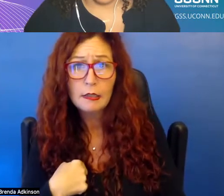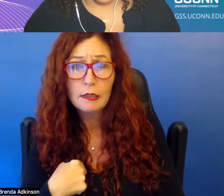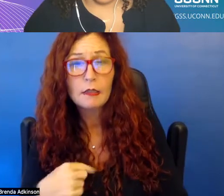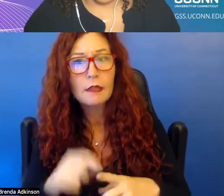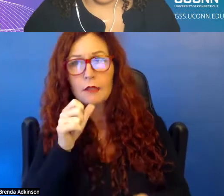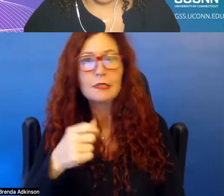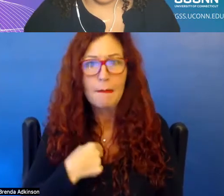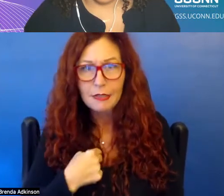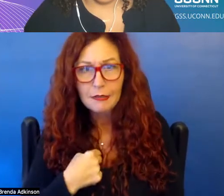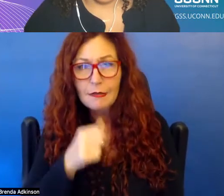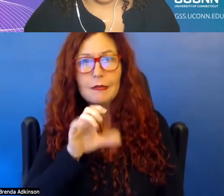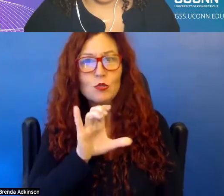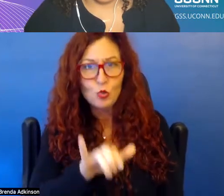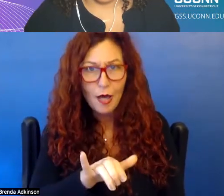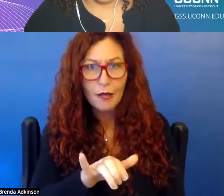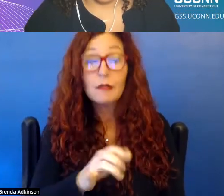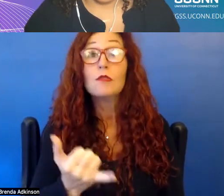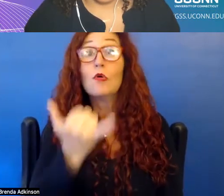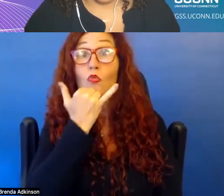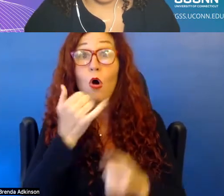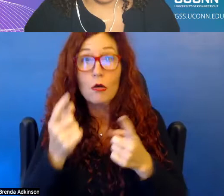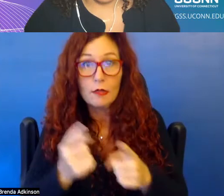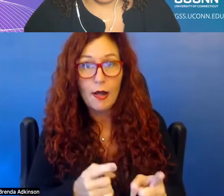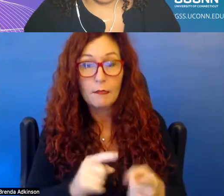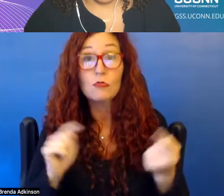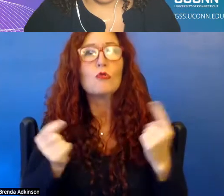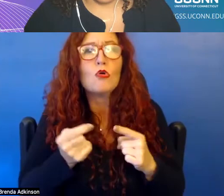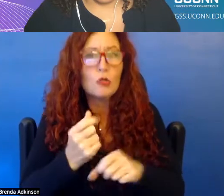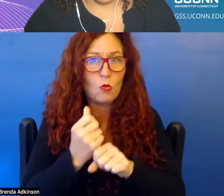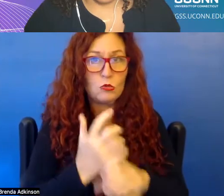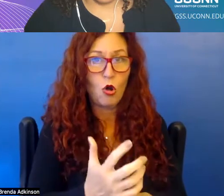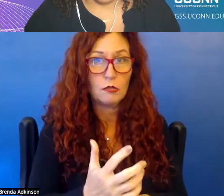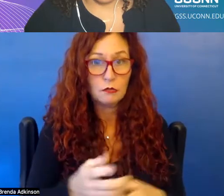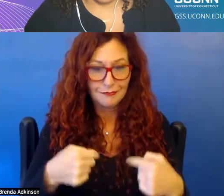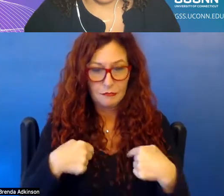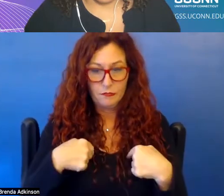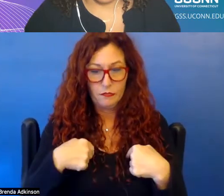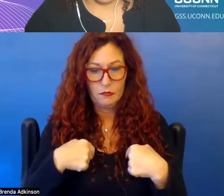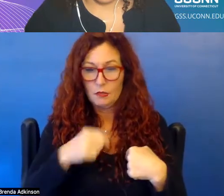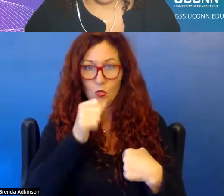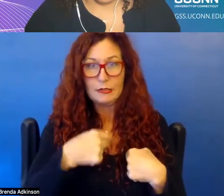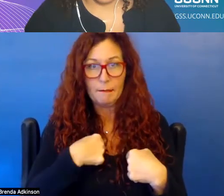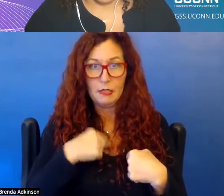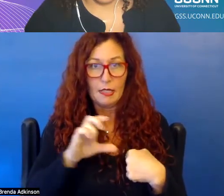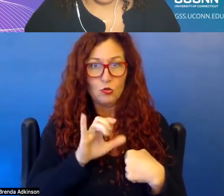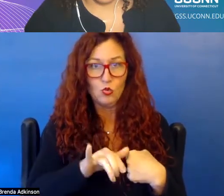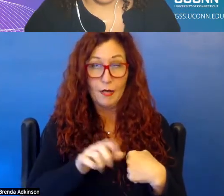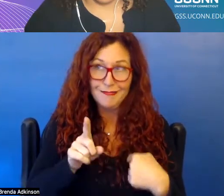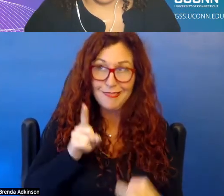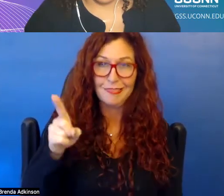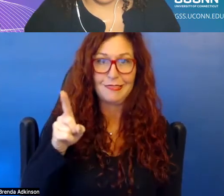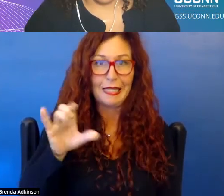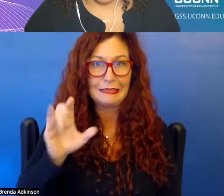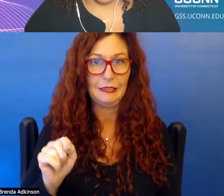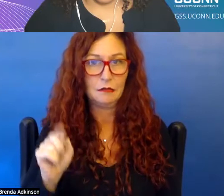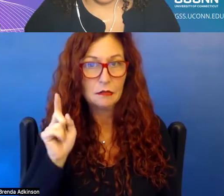but that the wrong that happened, the harm that happened is as a result of the harm doers. So I'm not going